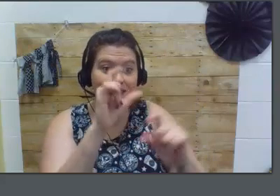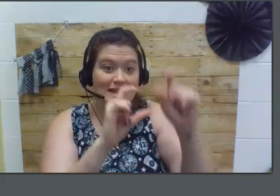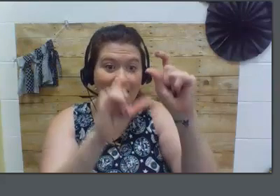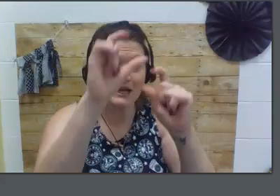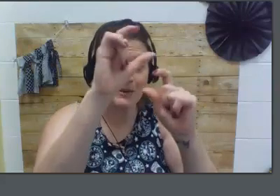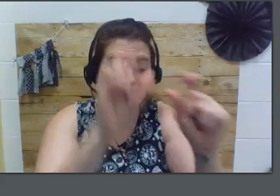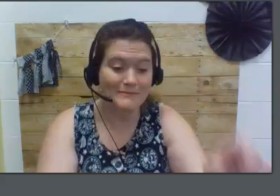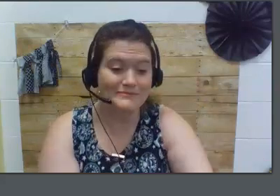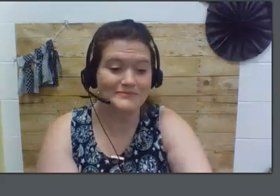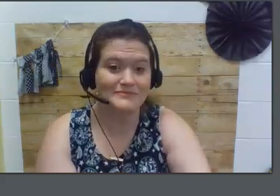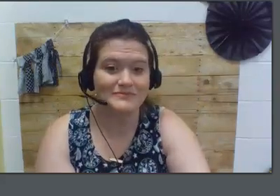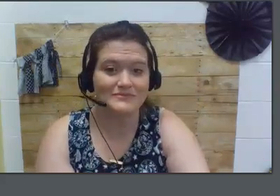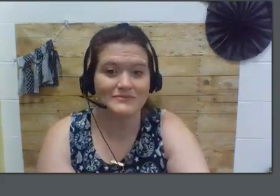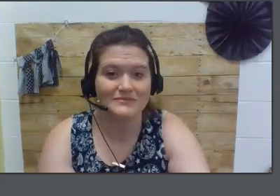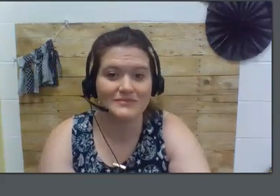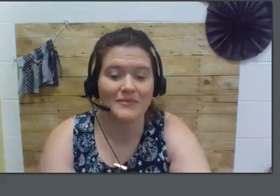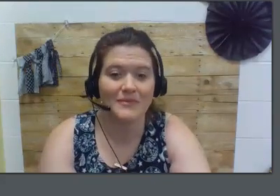clock stack.